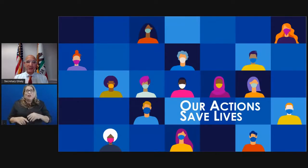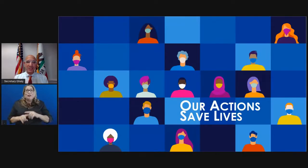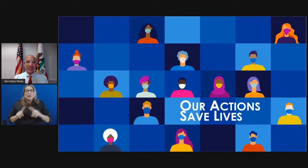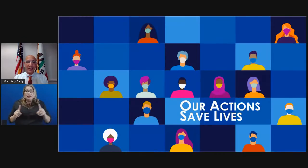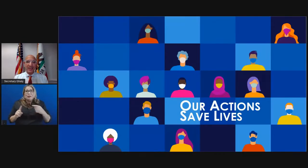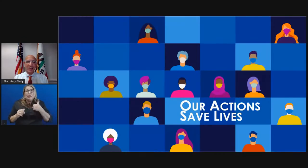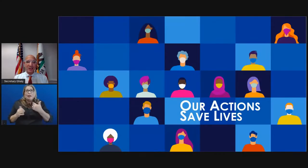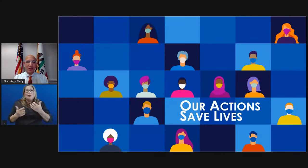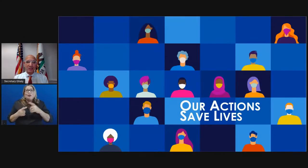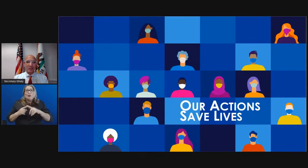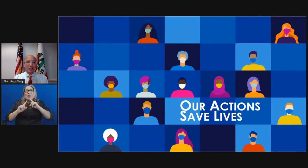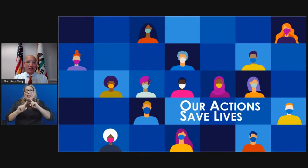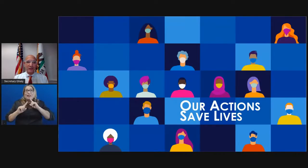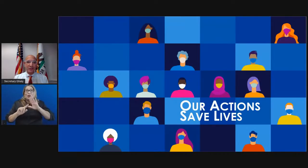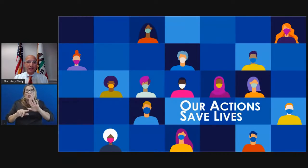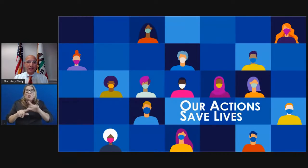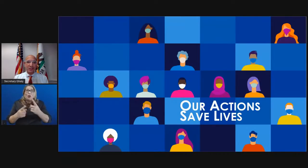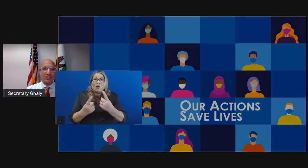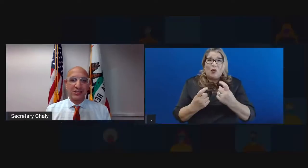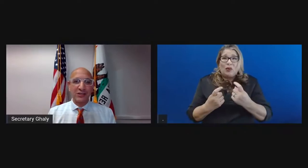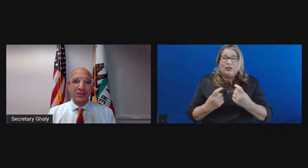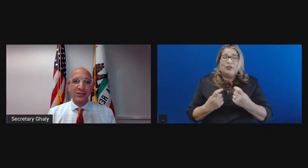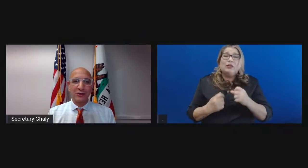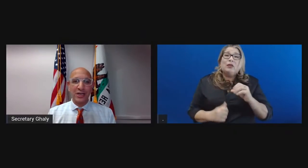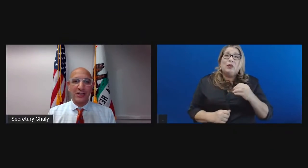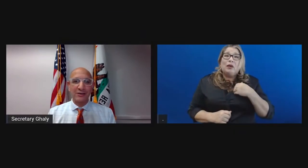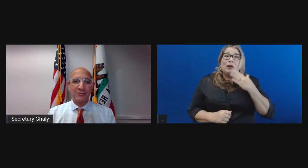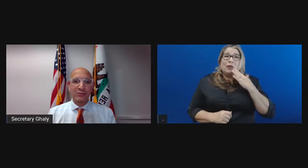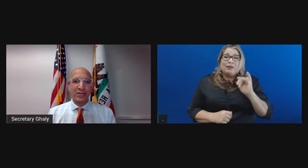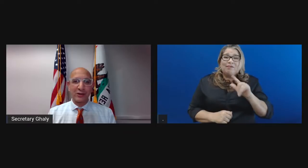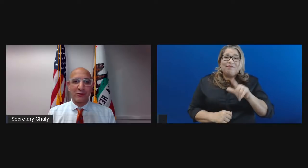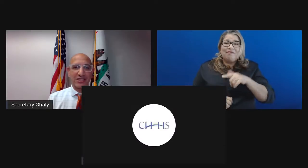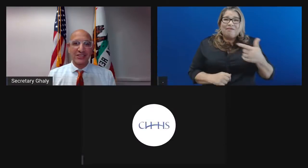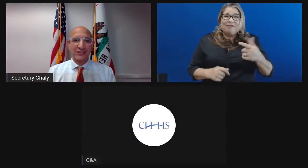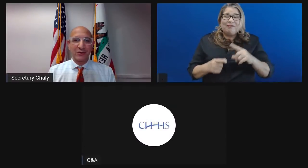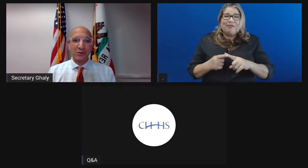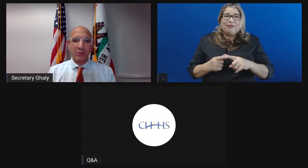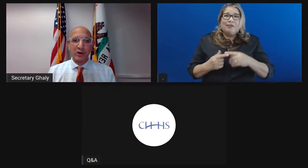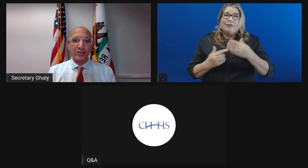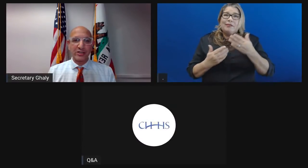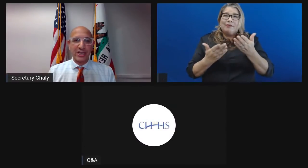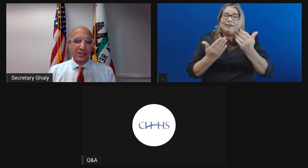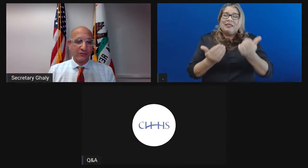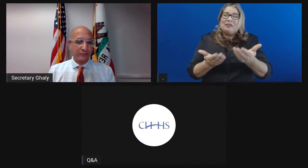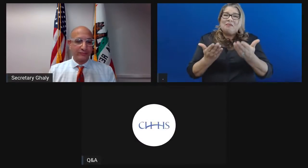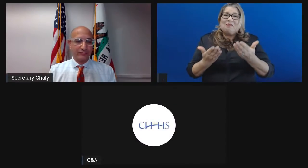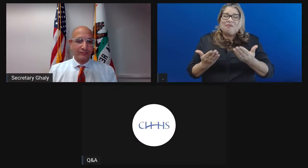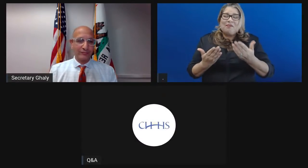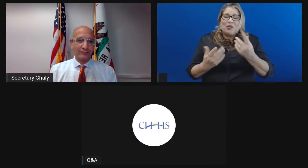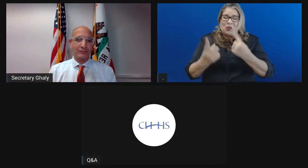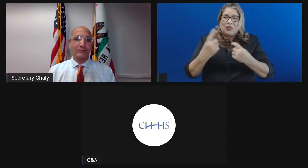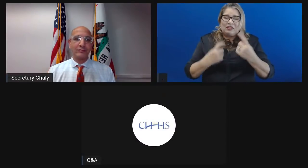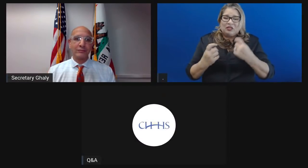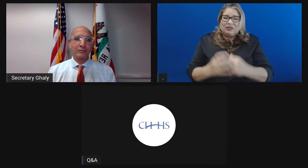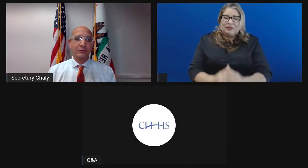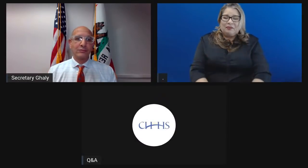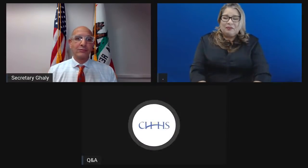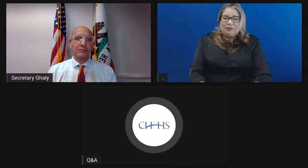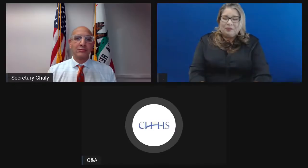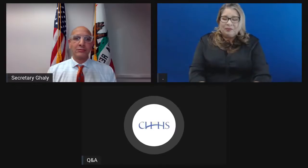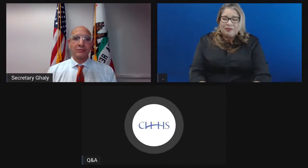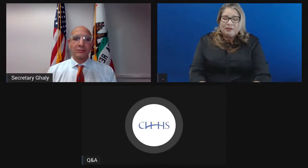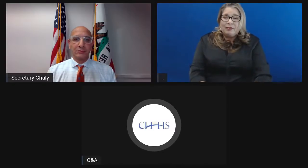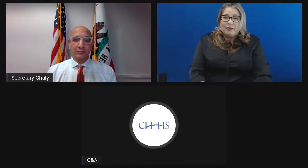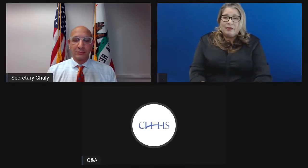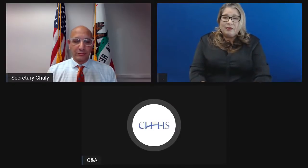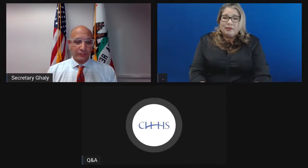we can get through today. So I'll turn it over to you to bring the questions from the reporters. Thank you.